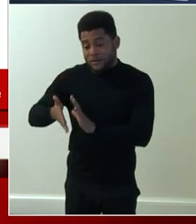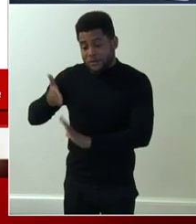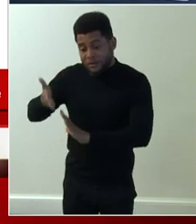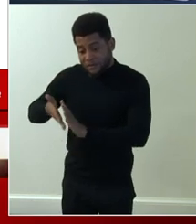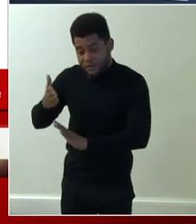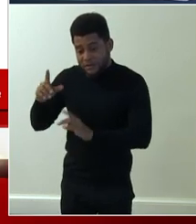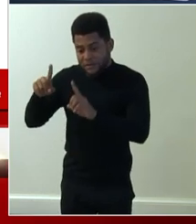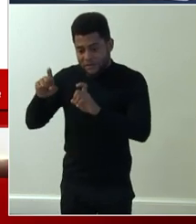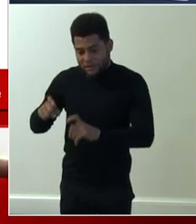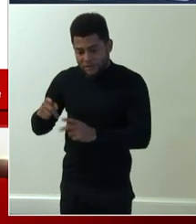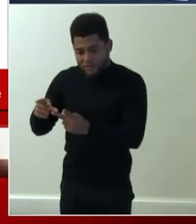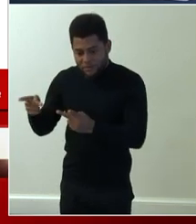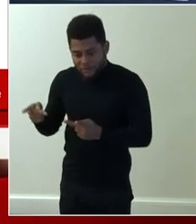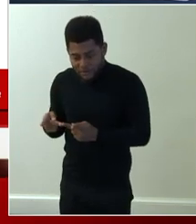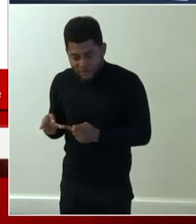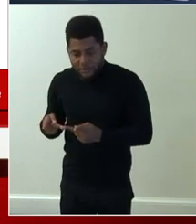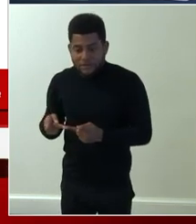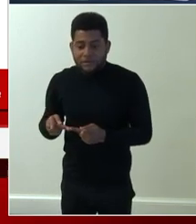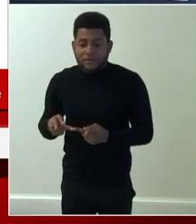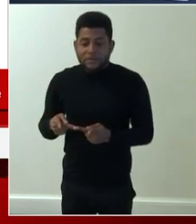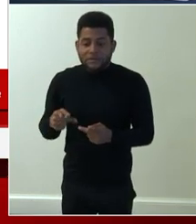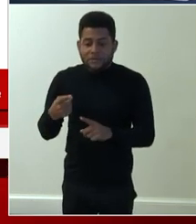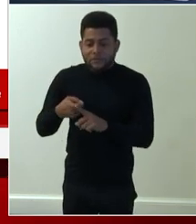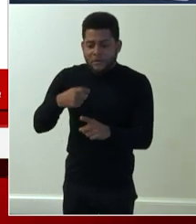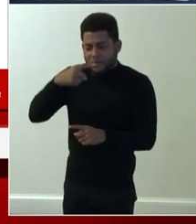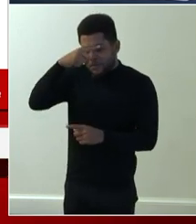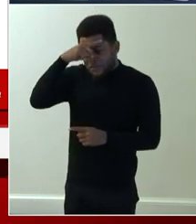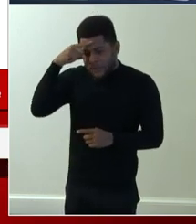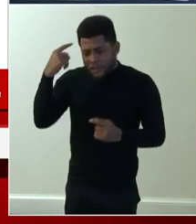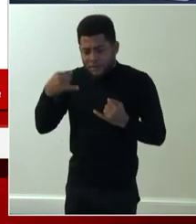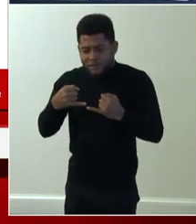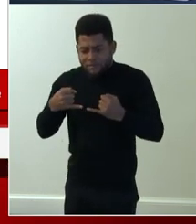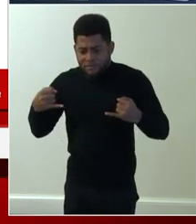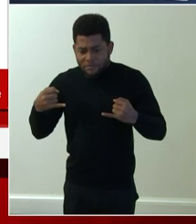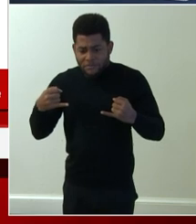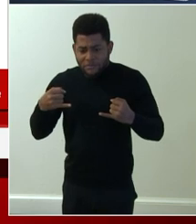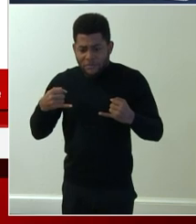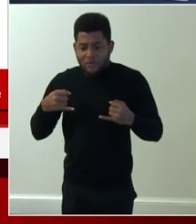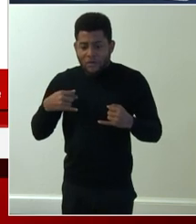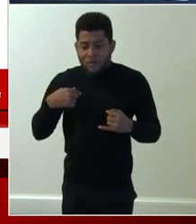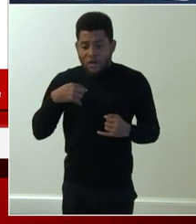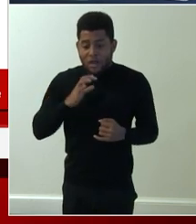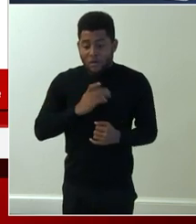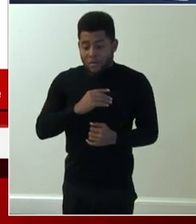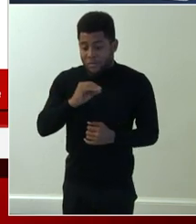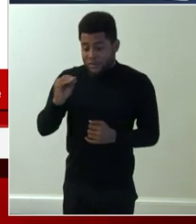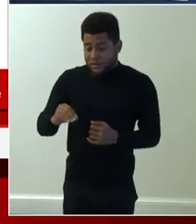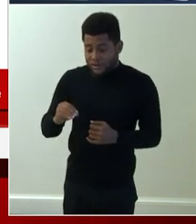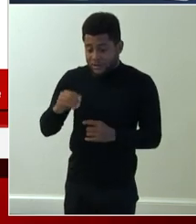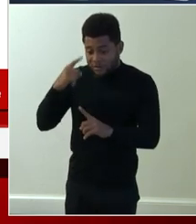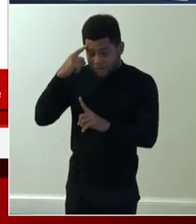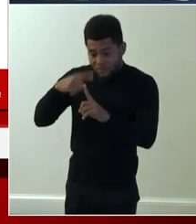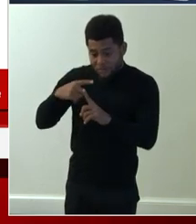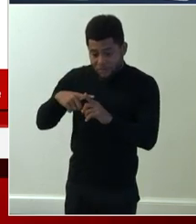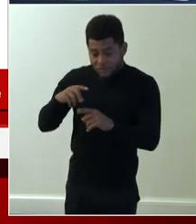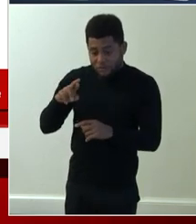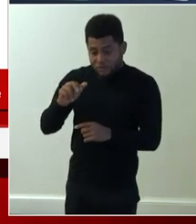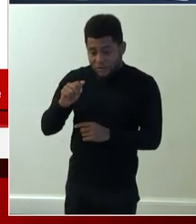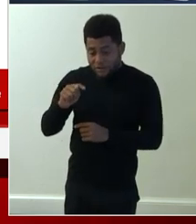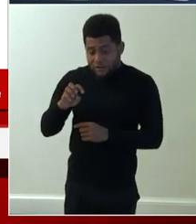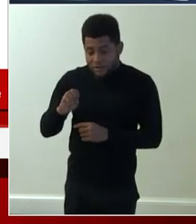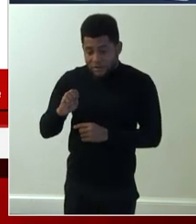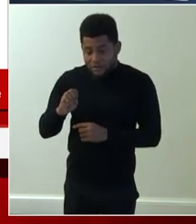sites. And as you can see from the black line on the bottom, that is our percent positivity rate. And as we see more spread in the